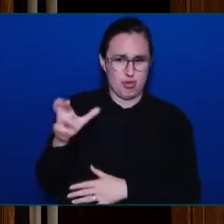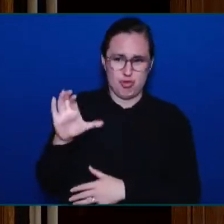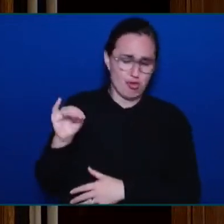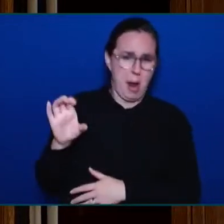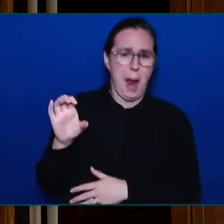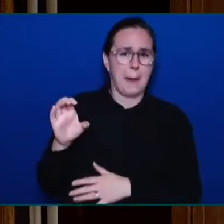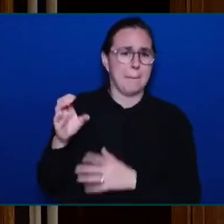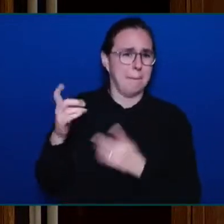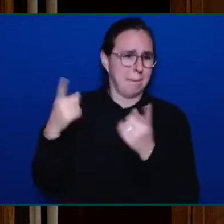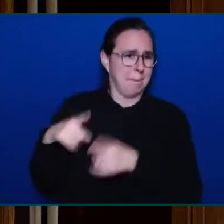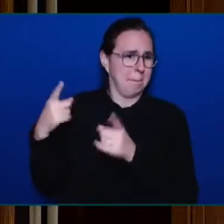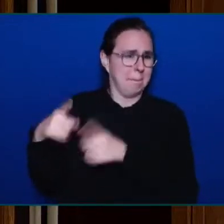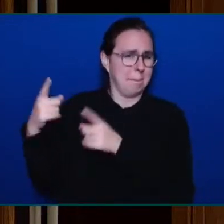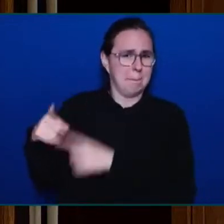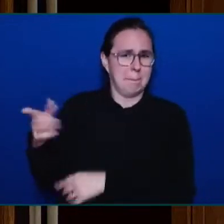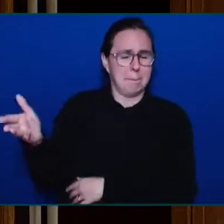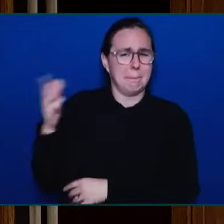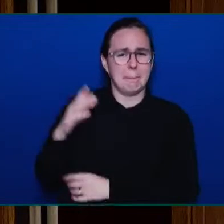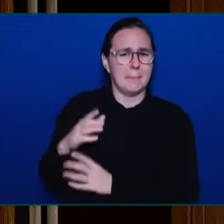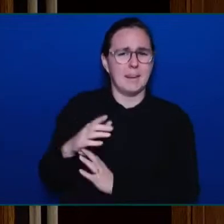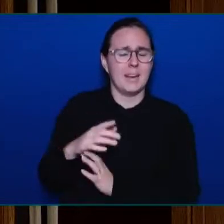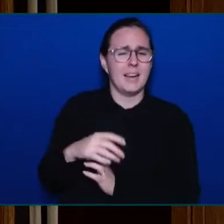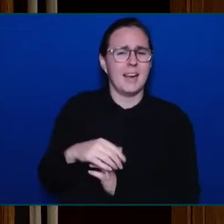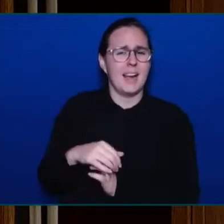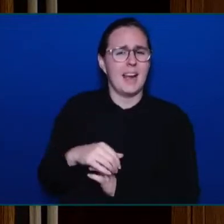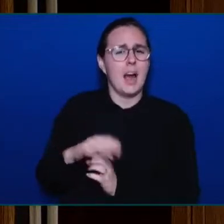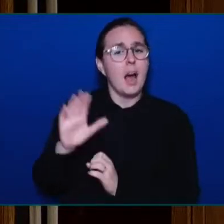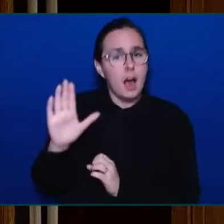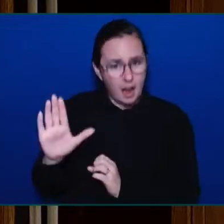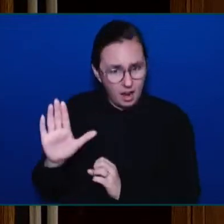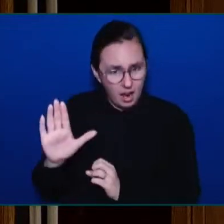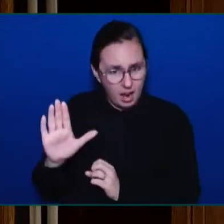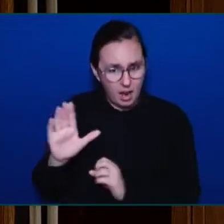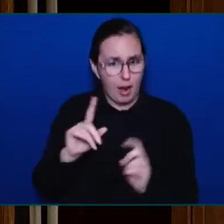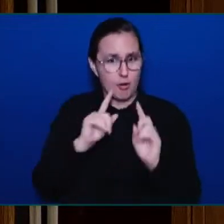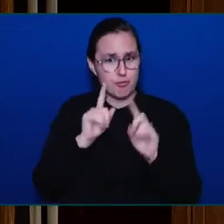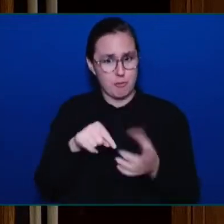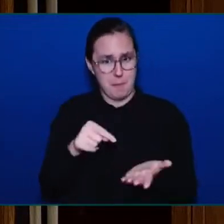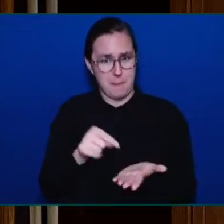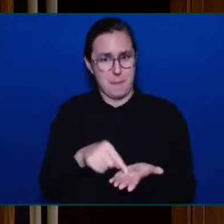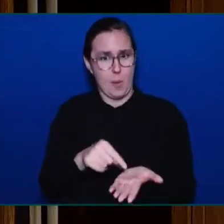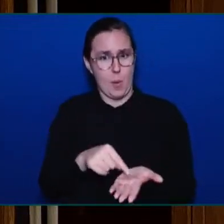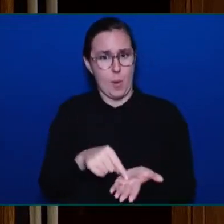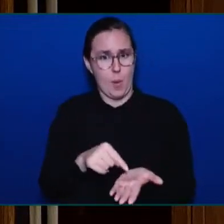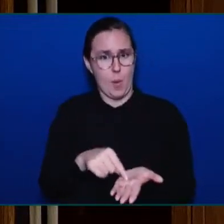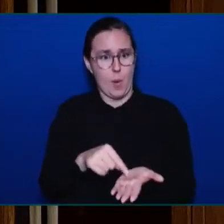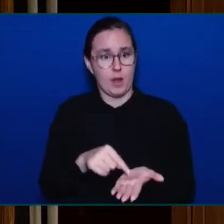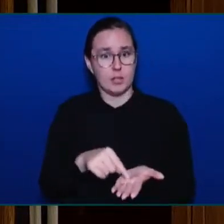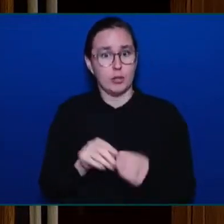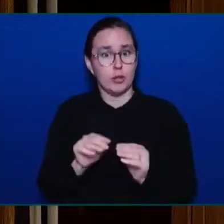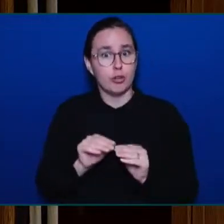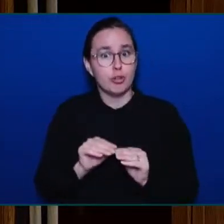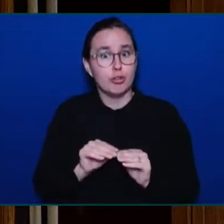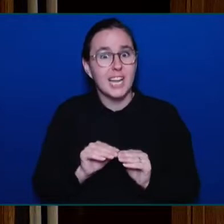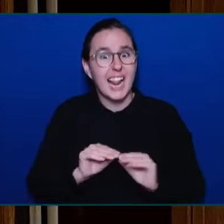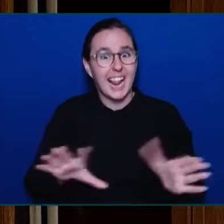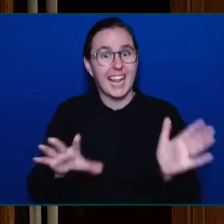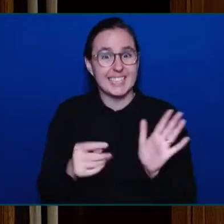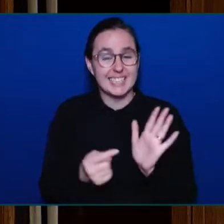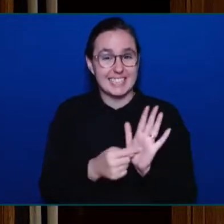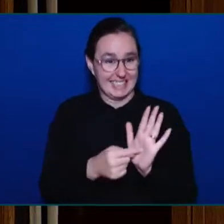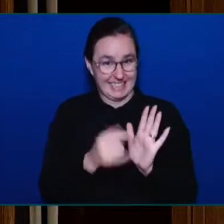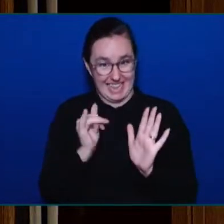releasing reports and information that accurately reflect the negative results of the